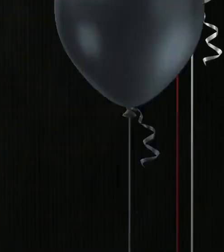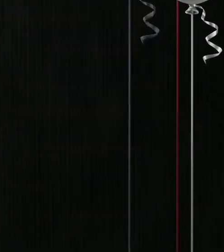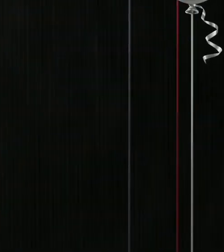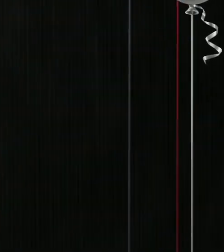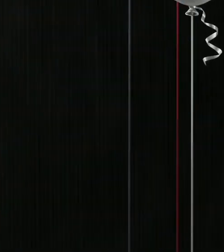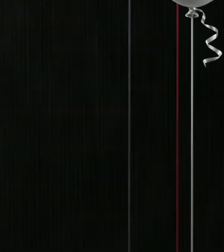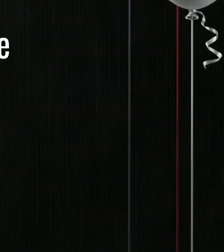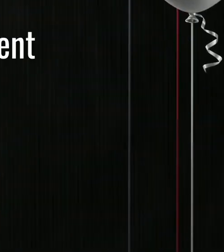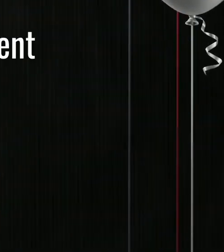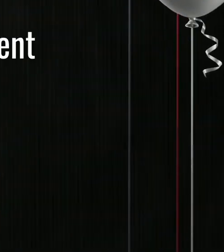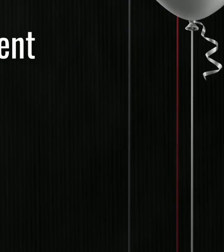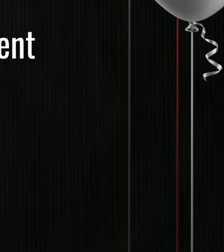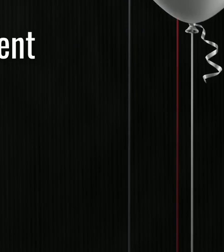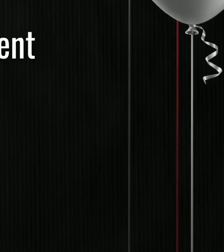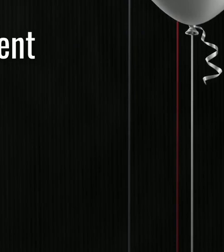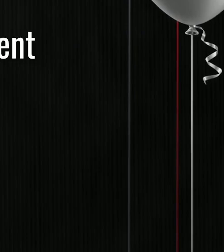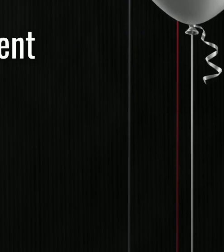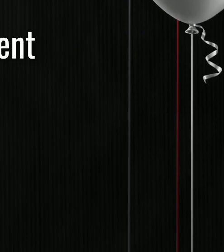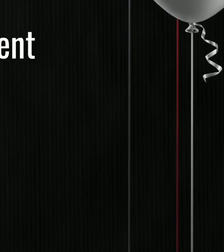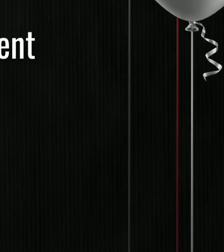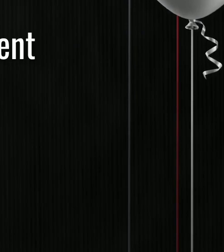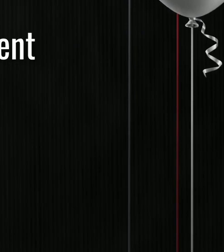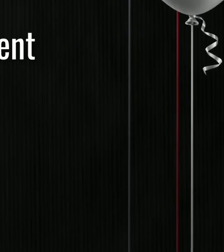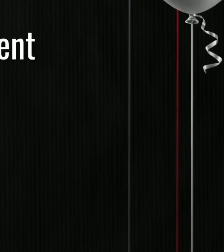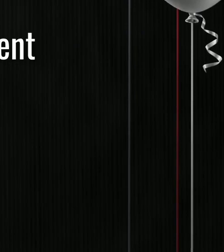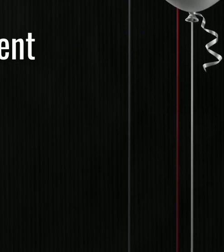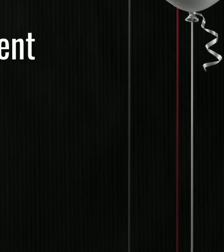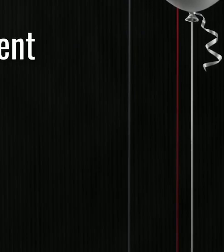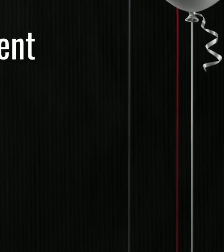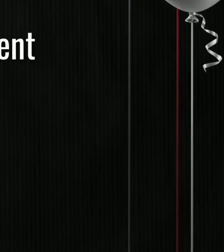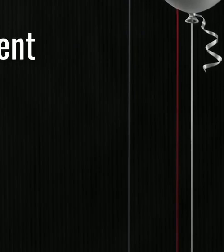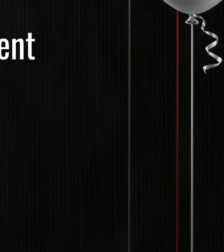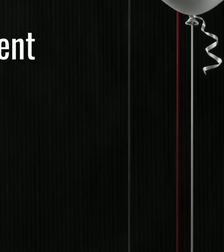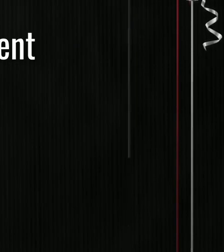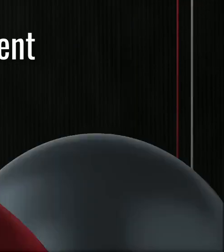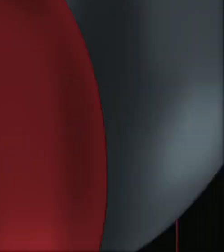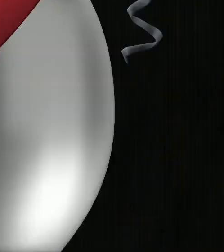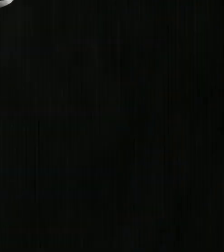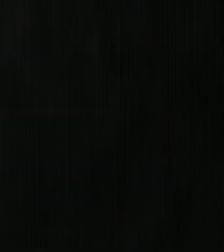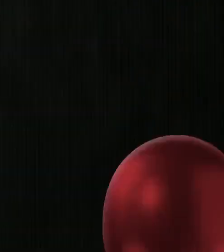Amy Murfeld, Bachelor of Arts in Human Development.